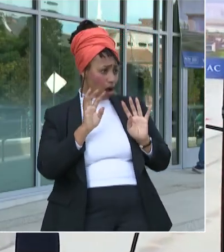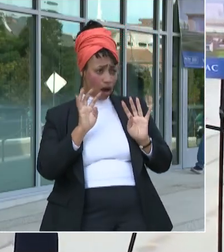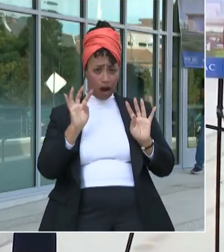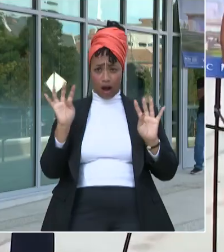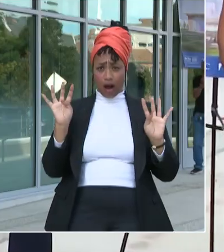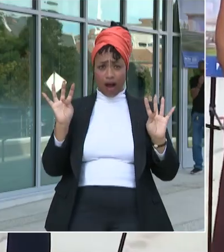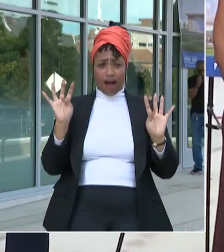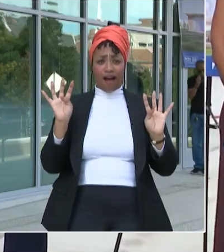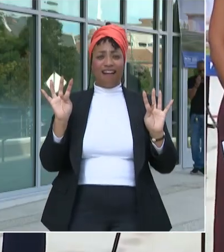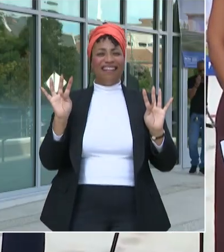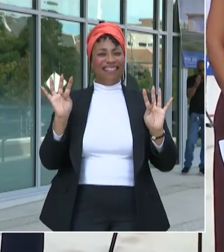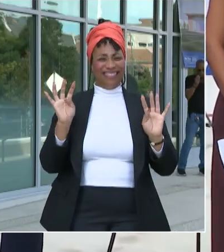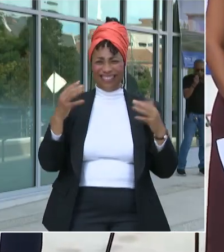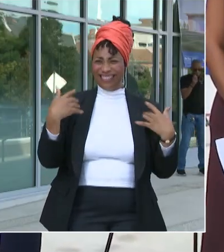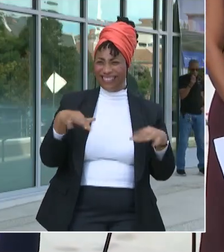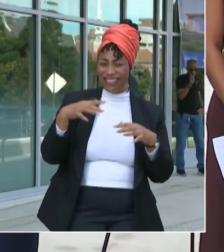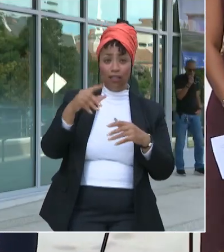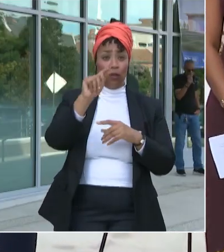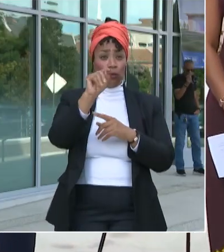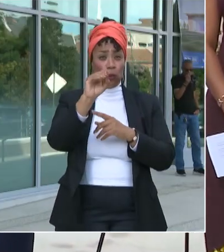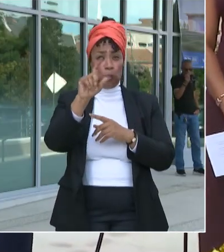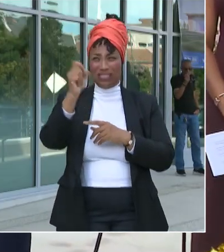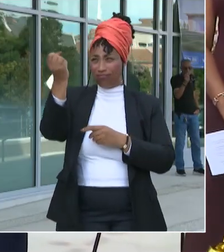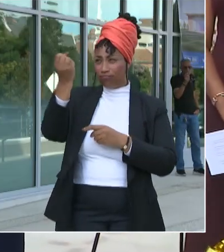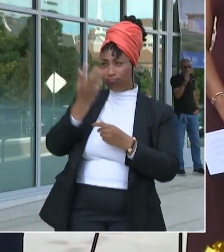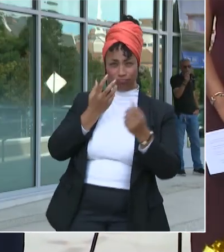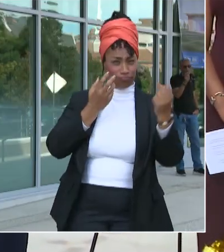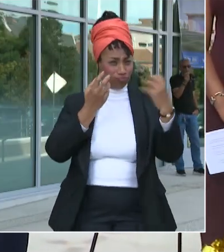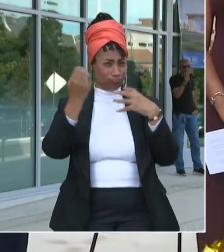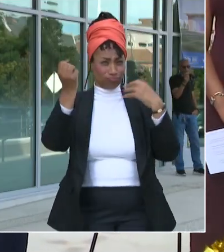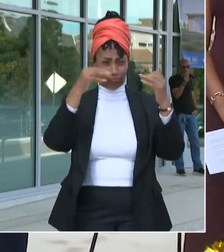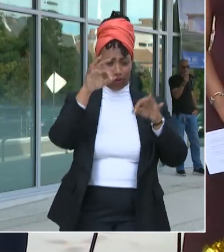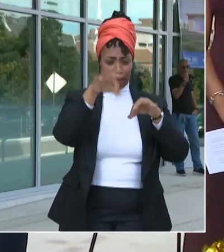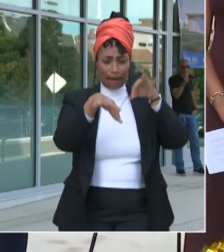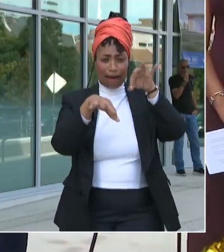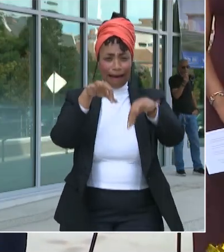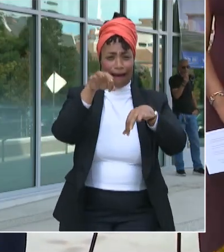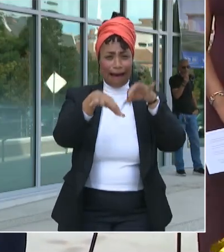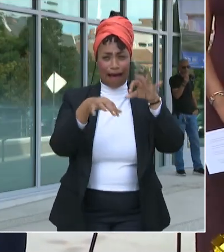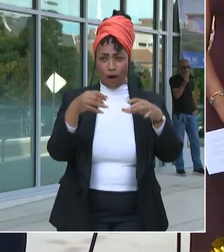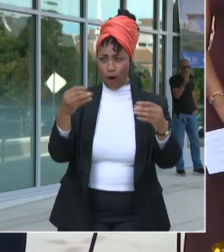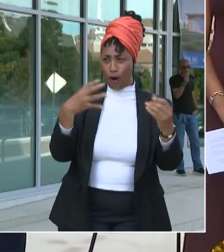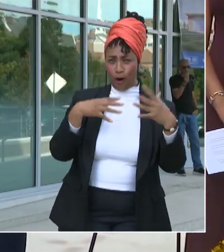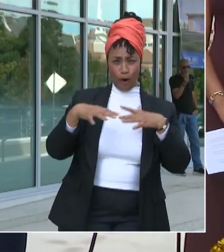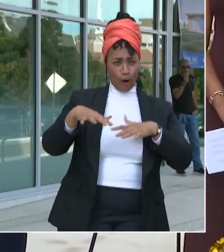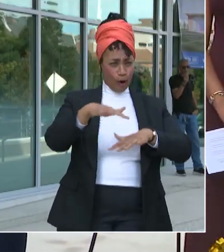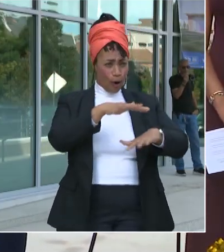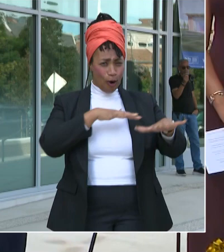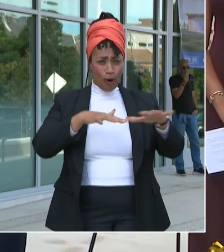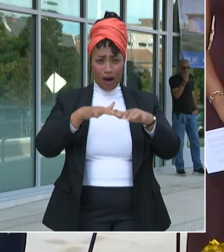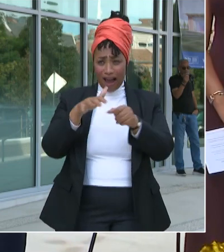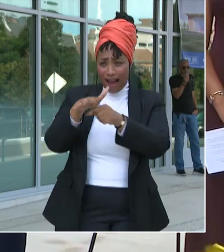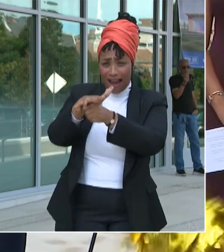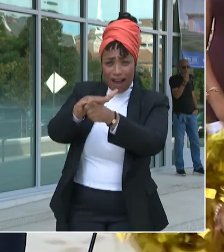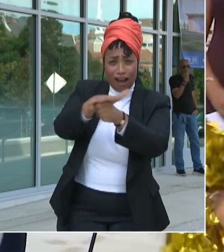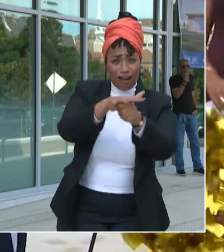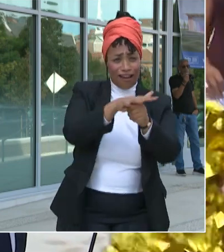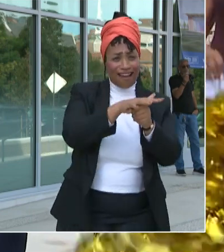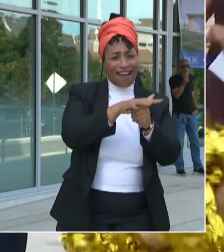beautiful classrooms and places to play. I want to welcome our city's leading adult, Mayor Muriel